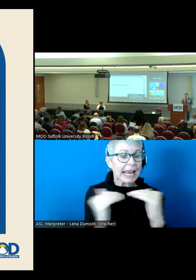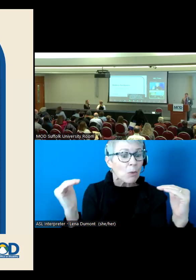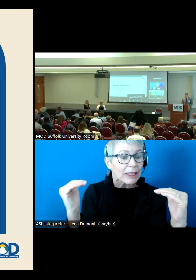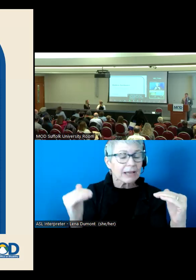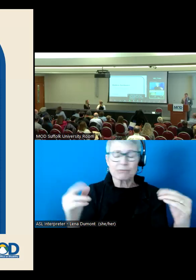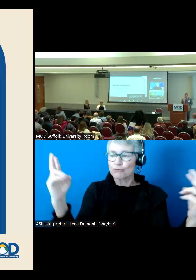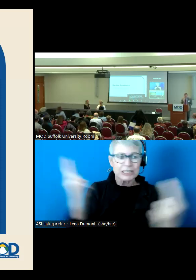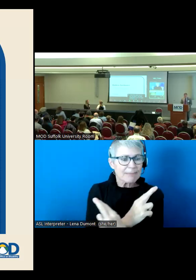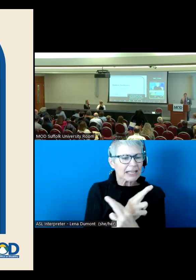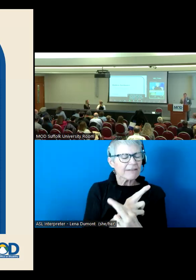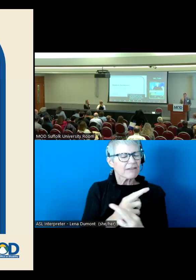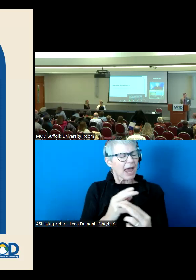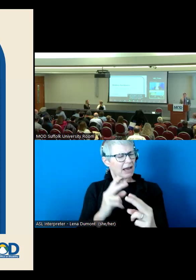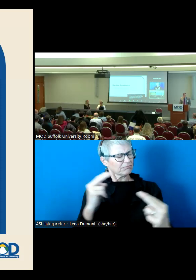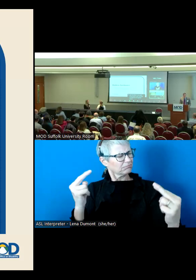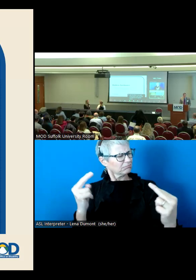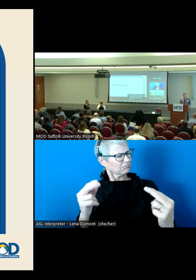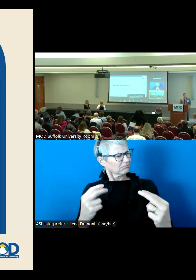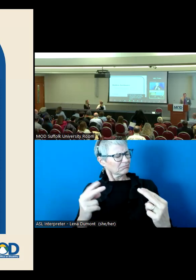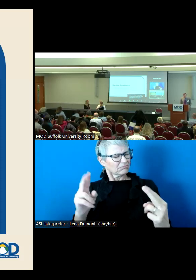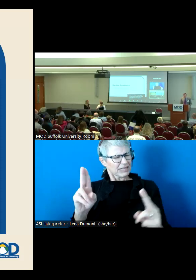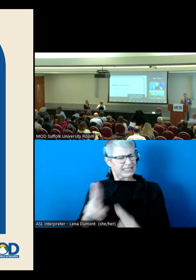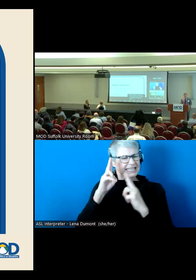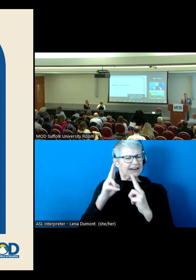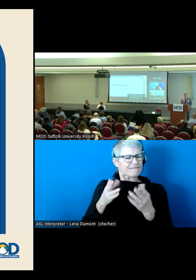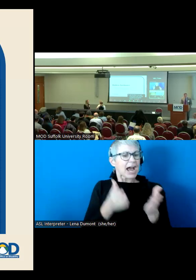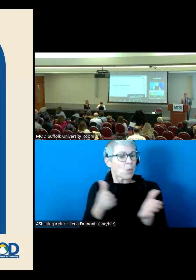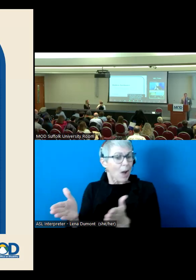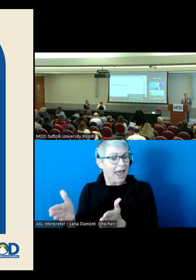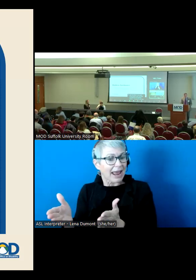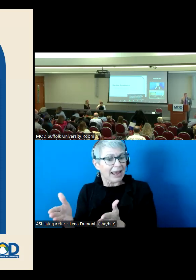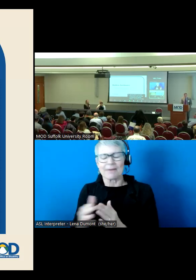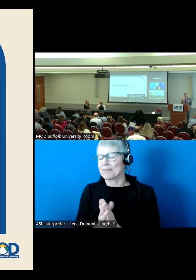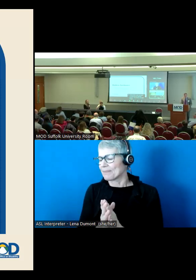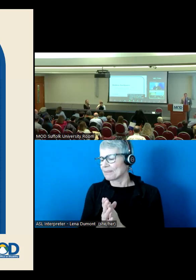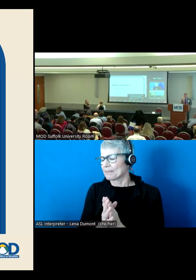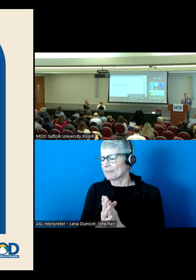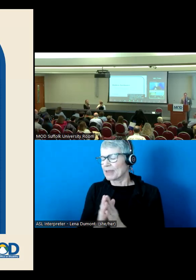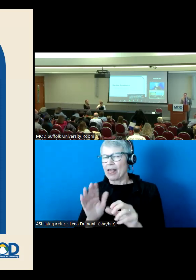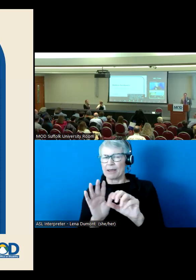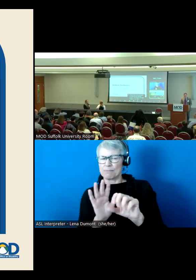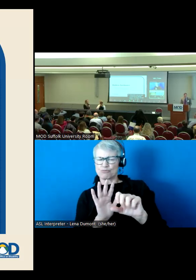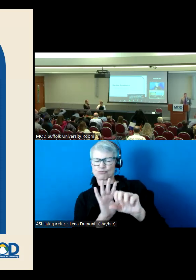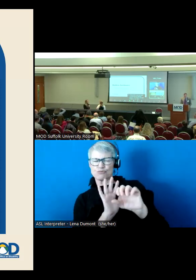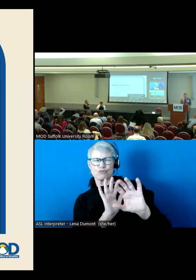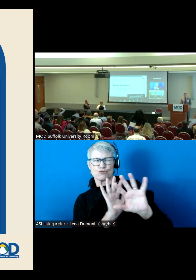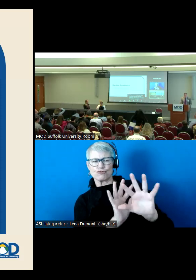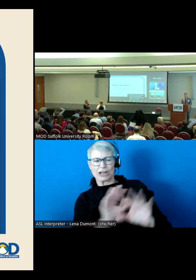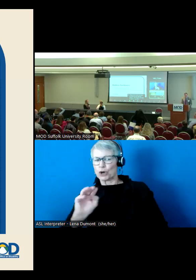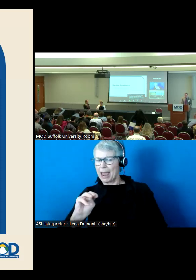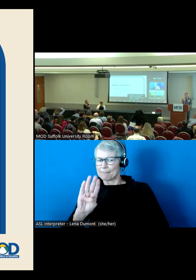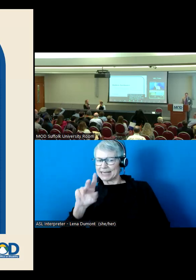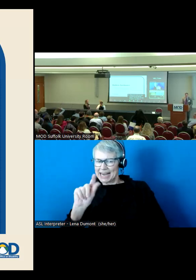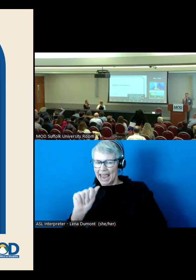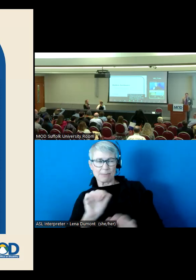manner. The pressure and ideas brought on and the MBTA on and to the MBTA has made